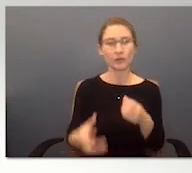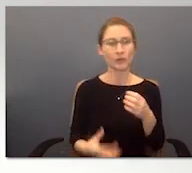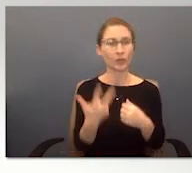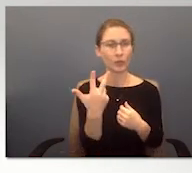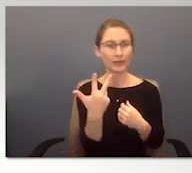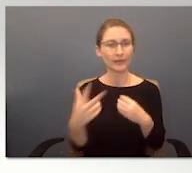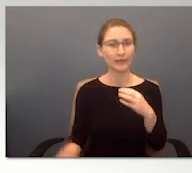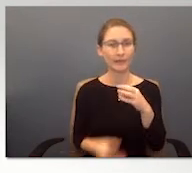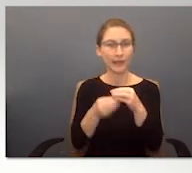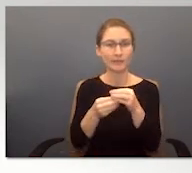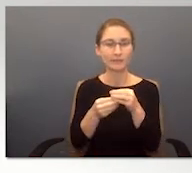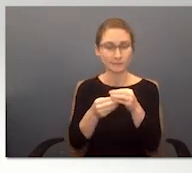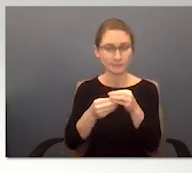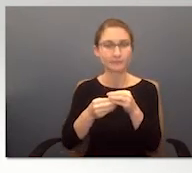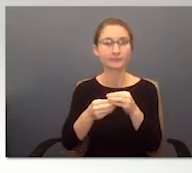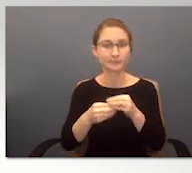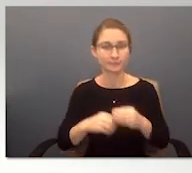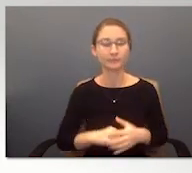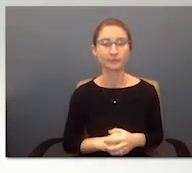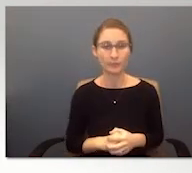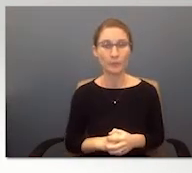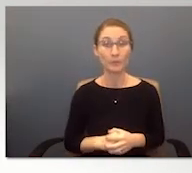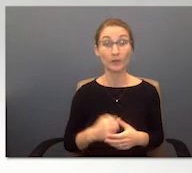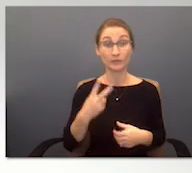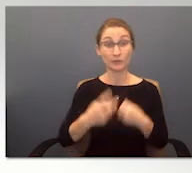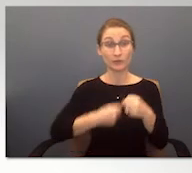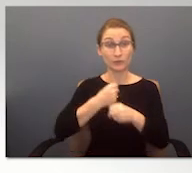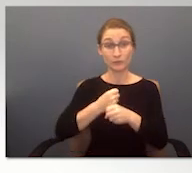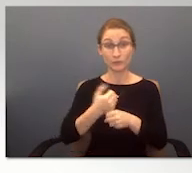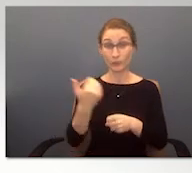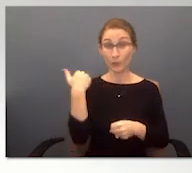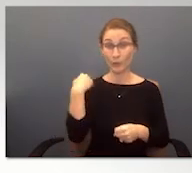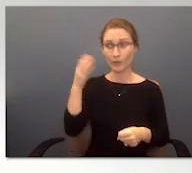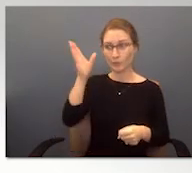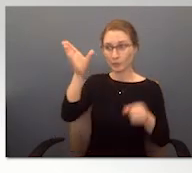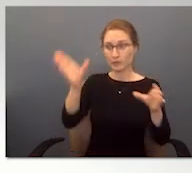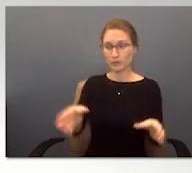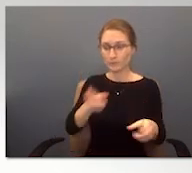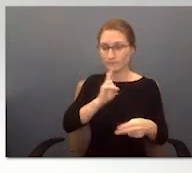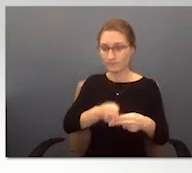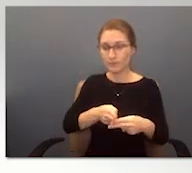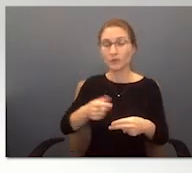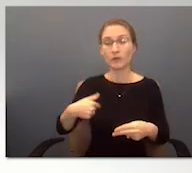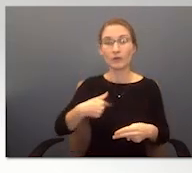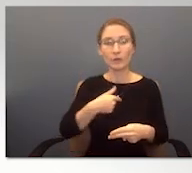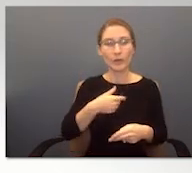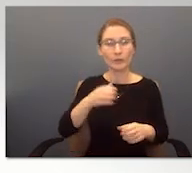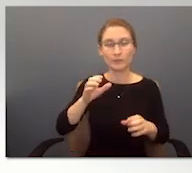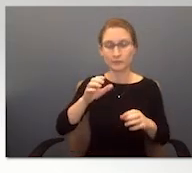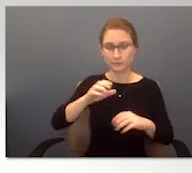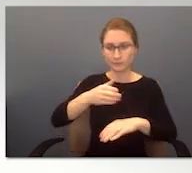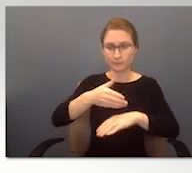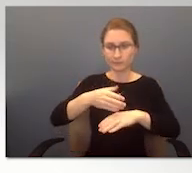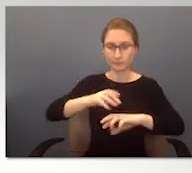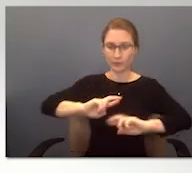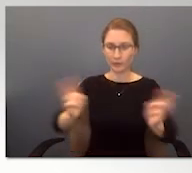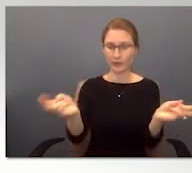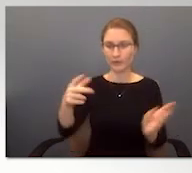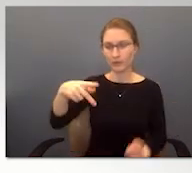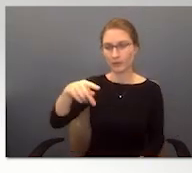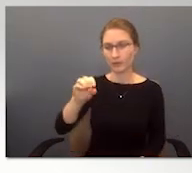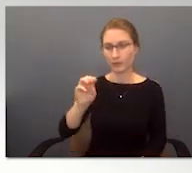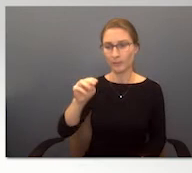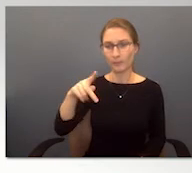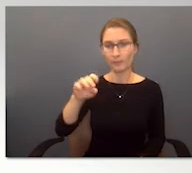spoke 2 years ago, the Department of Health was in the process of gearing up for Pompe disease, mucopolysaccharidosis